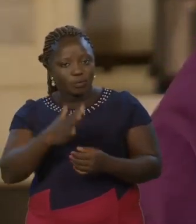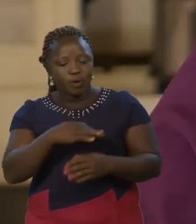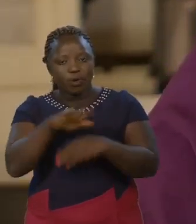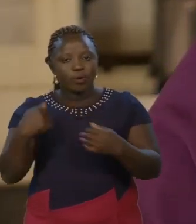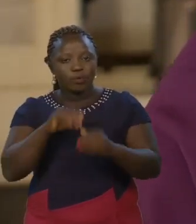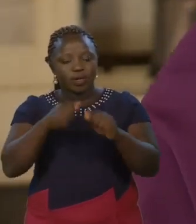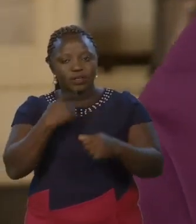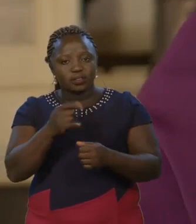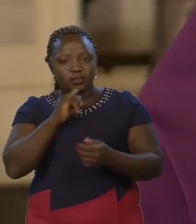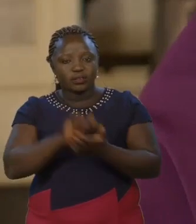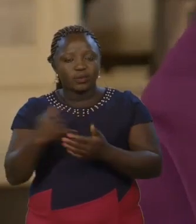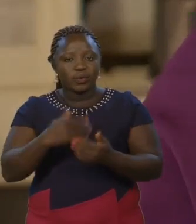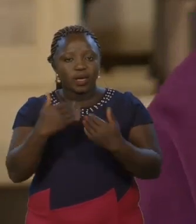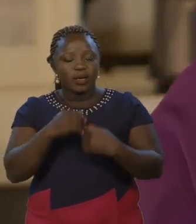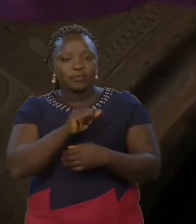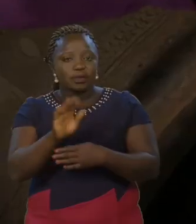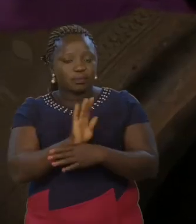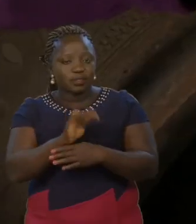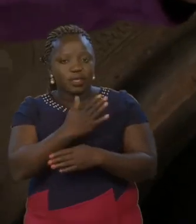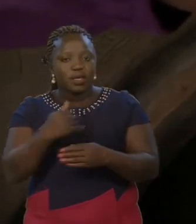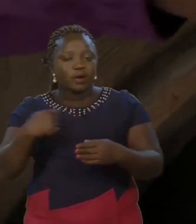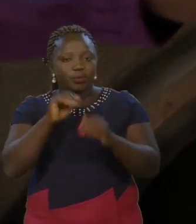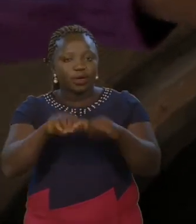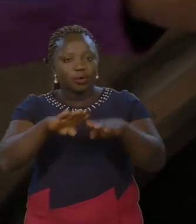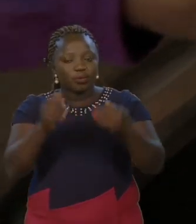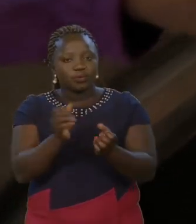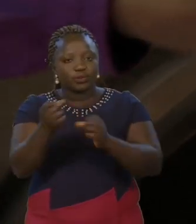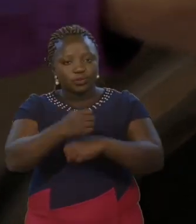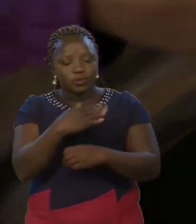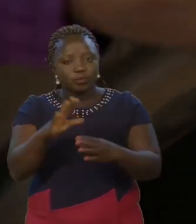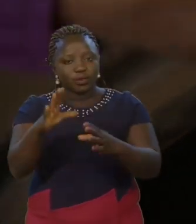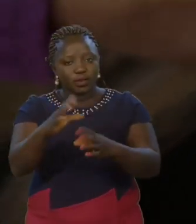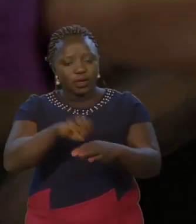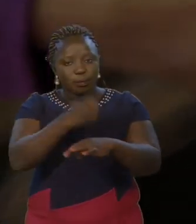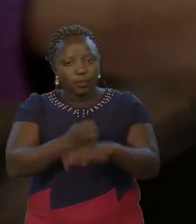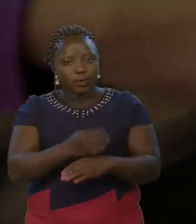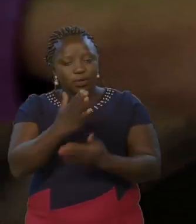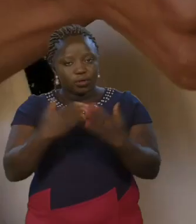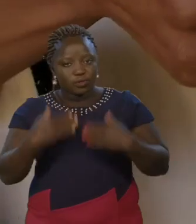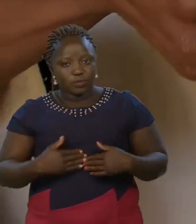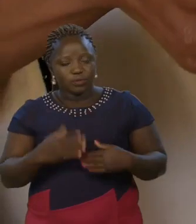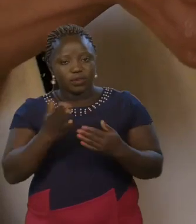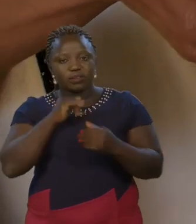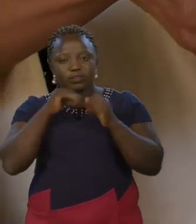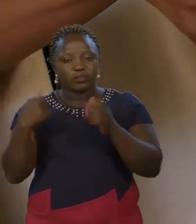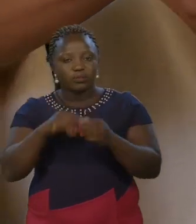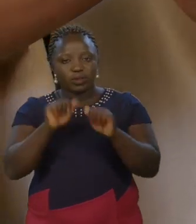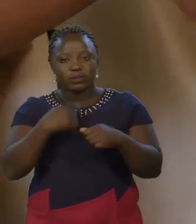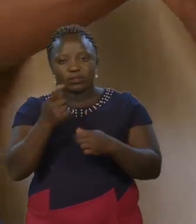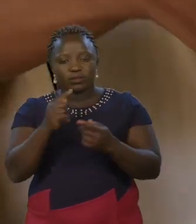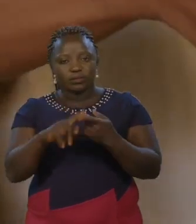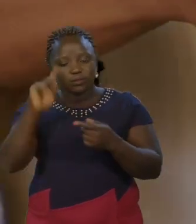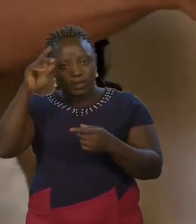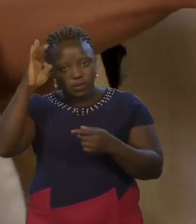we can say is that we have a business and we can open a shop and employ someone too. There is nothing we can say to government